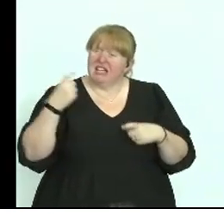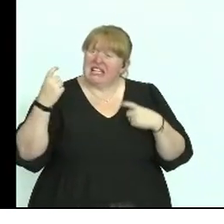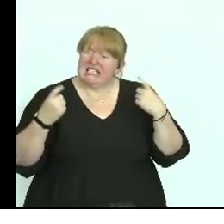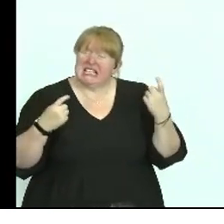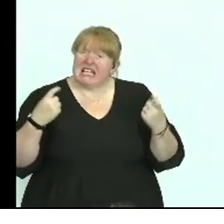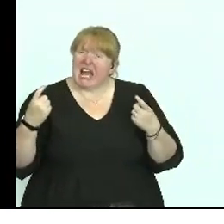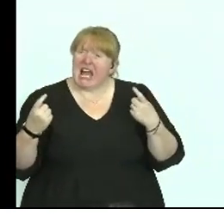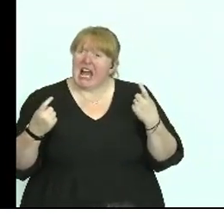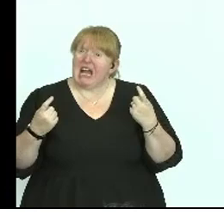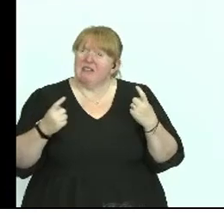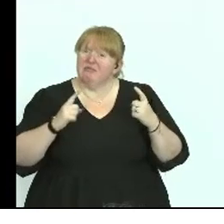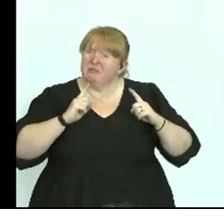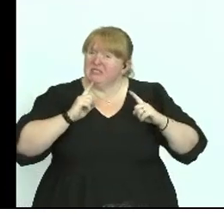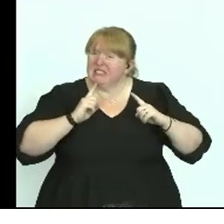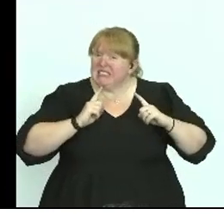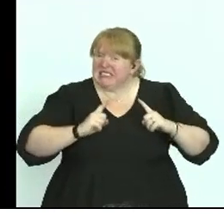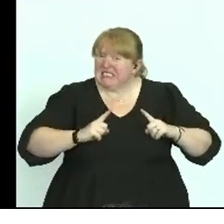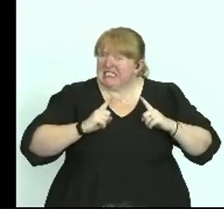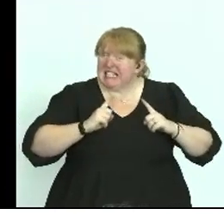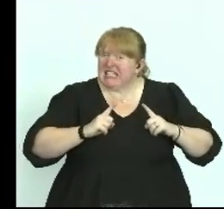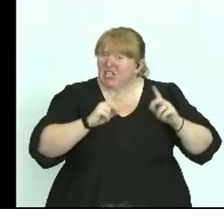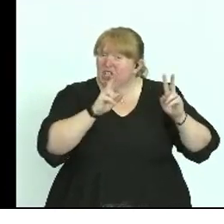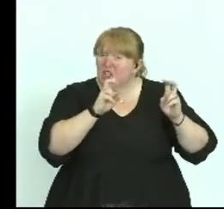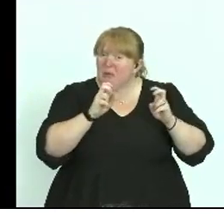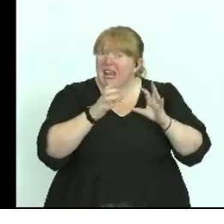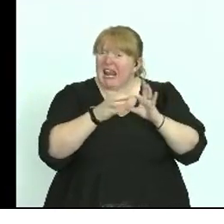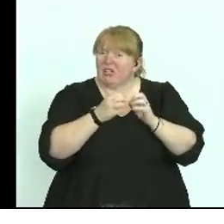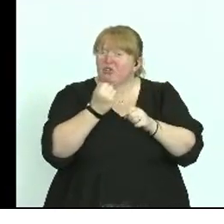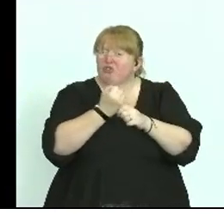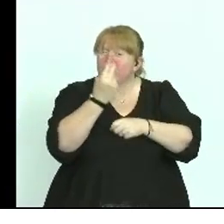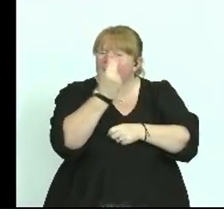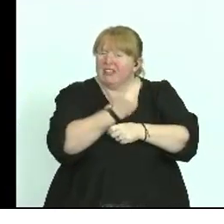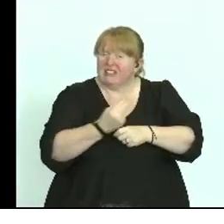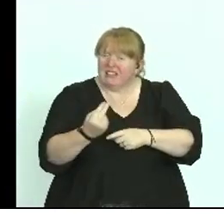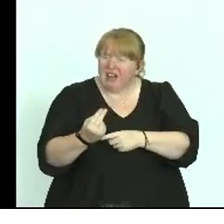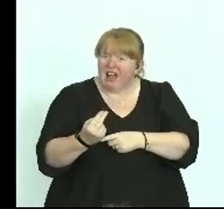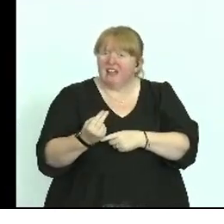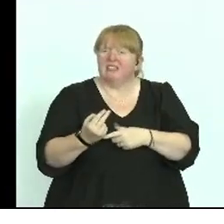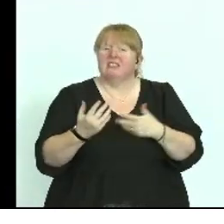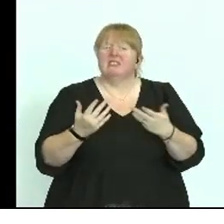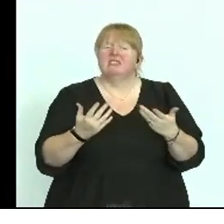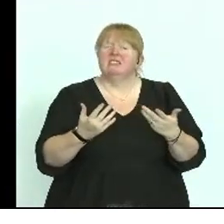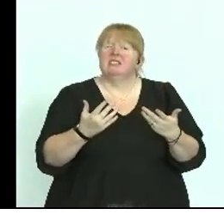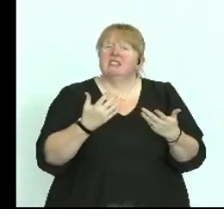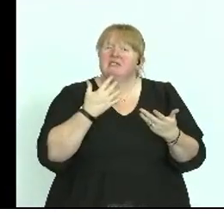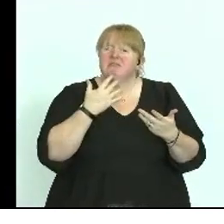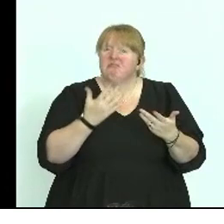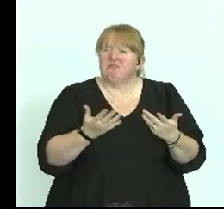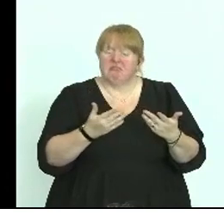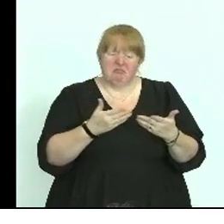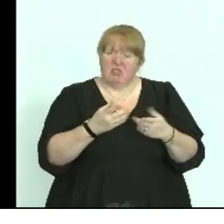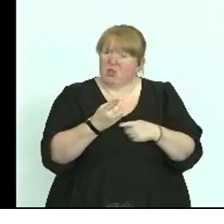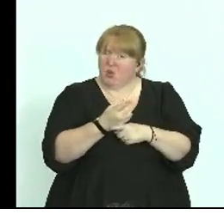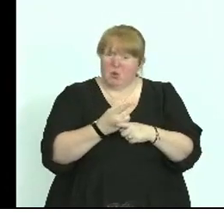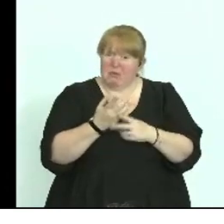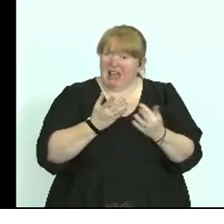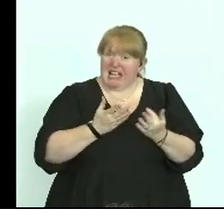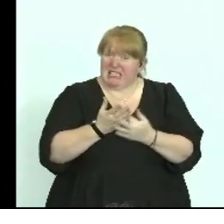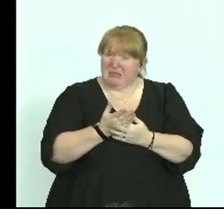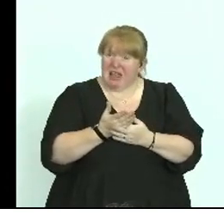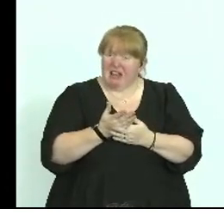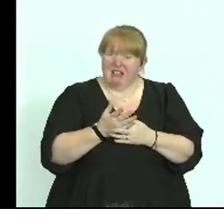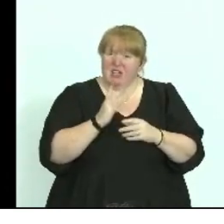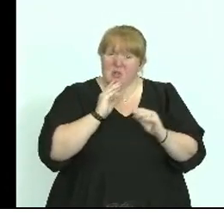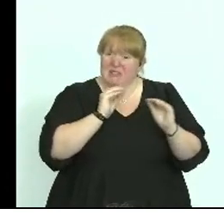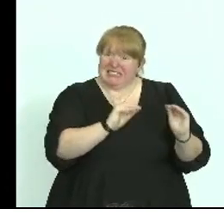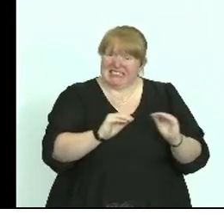consider you're teaching a topic around graphic design. You're teaching a course in graphic design, and you don't talk about accessibility and teach